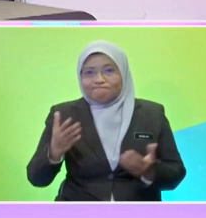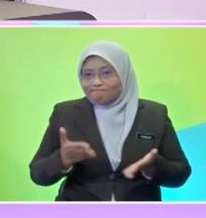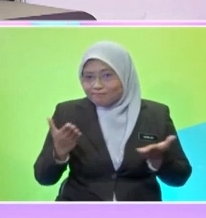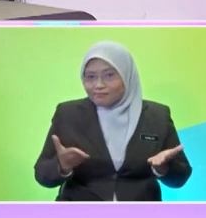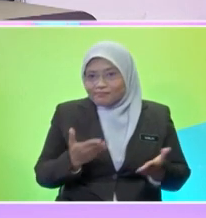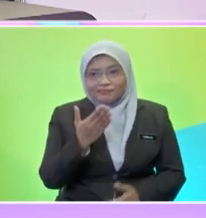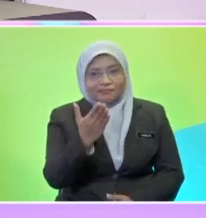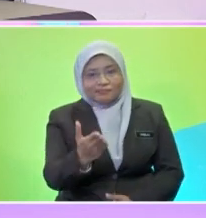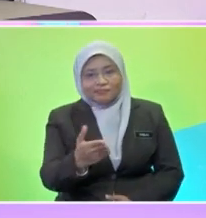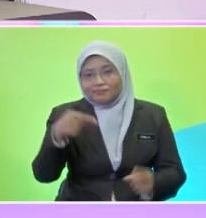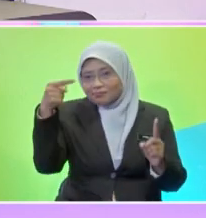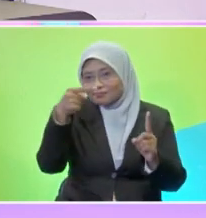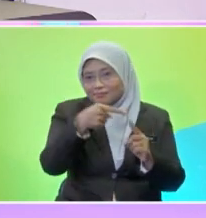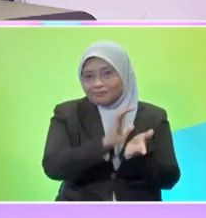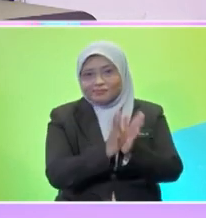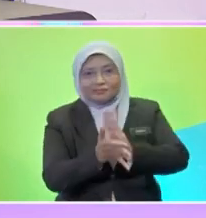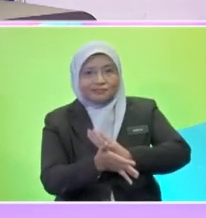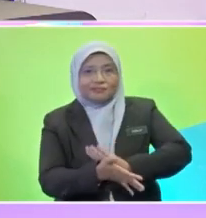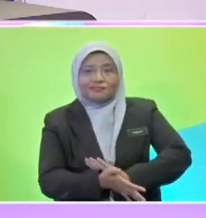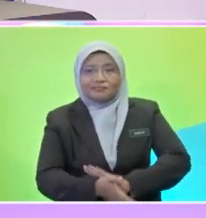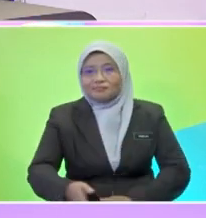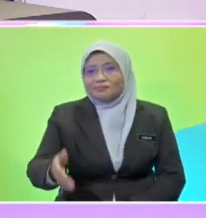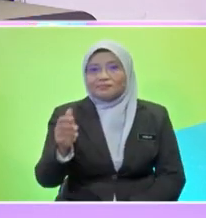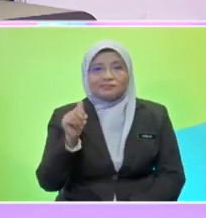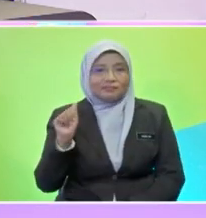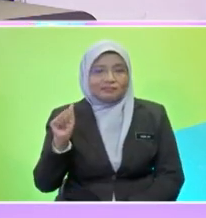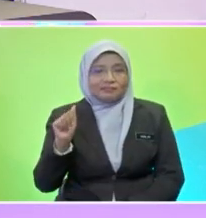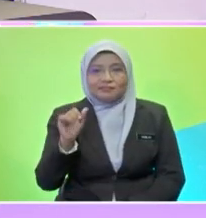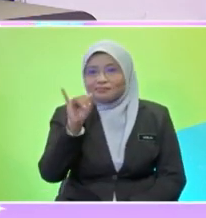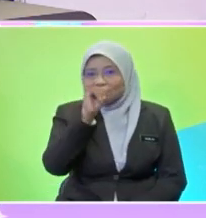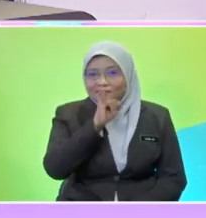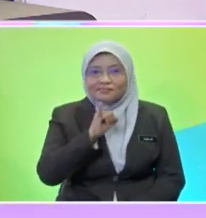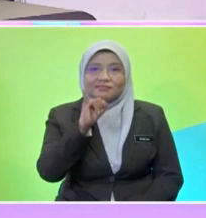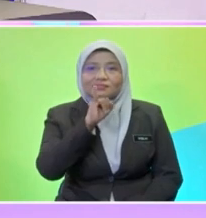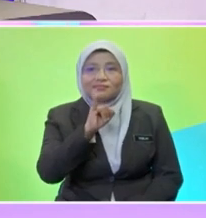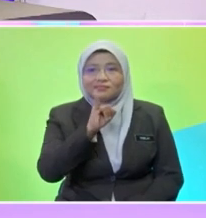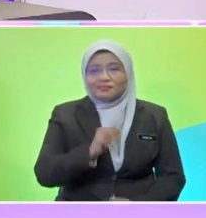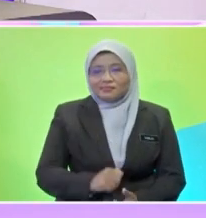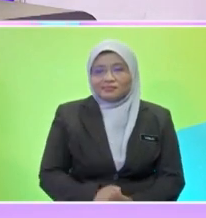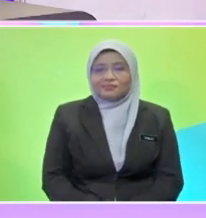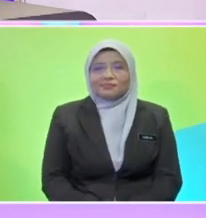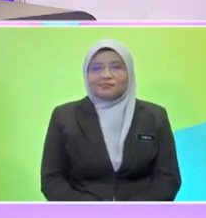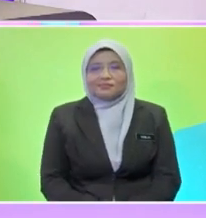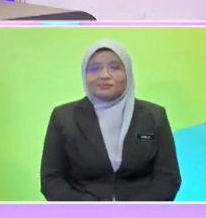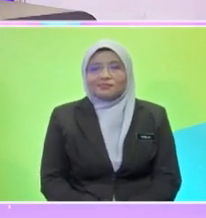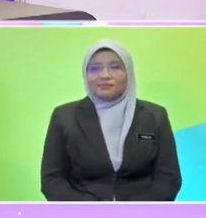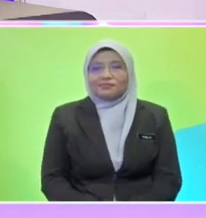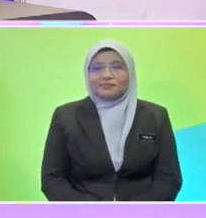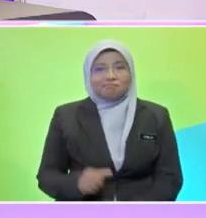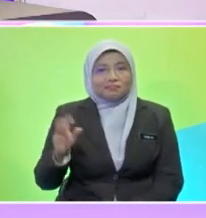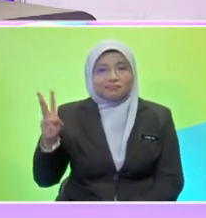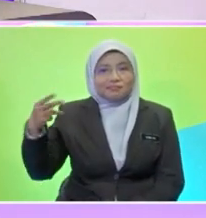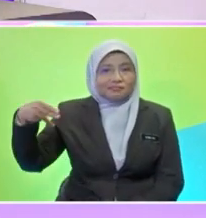become a singer? A singer. Oh, good question, right? Mm. Who encouraged you to become a singer? Is a correct